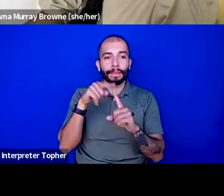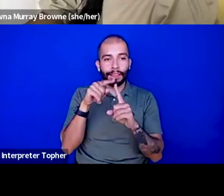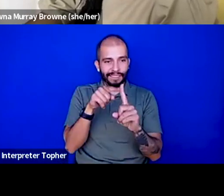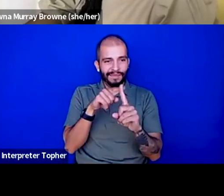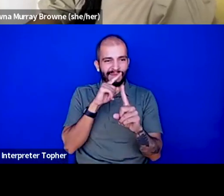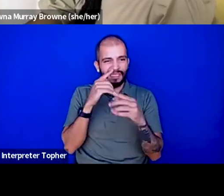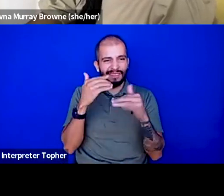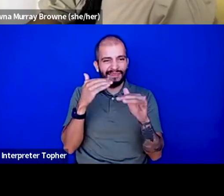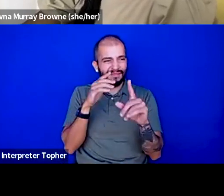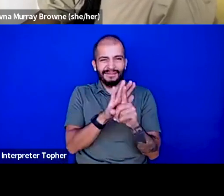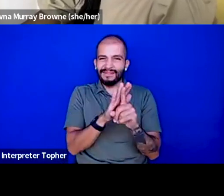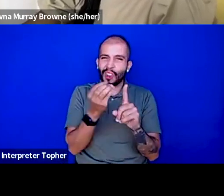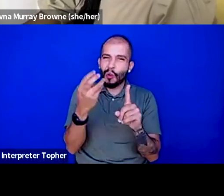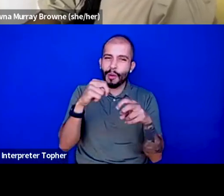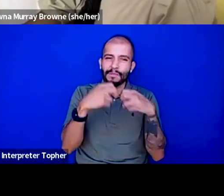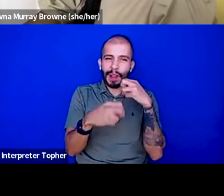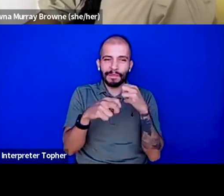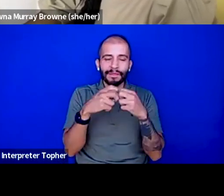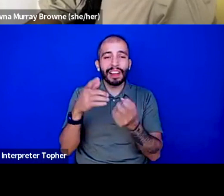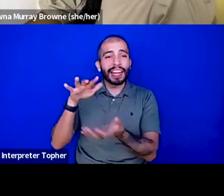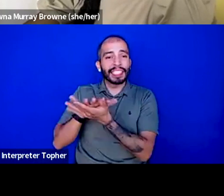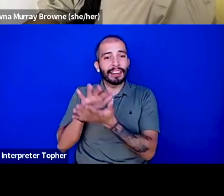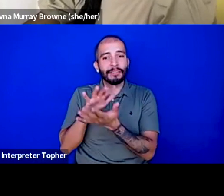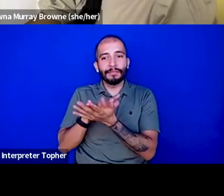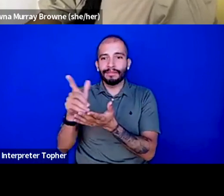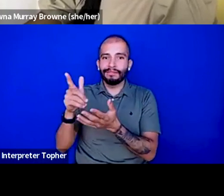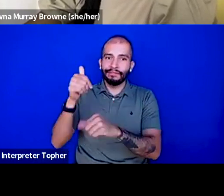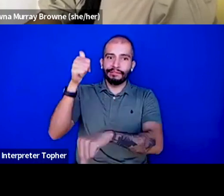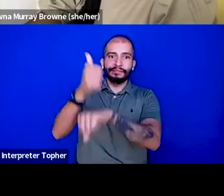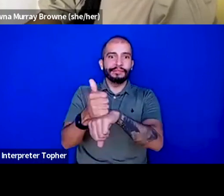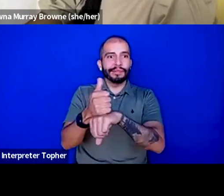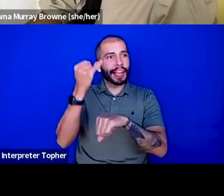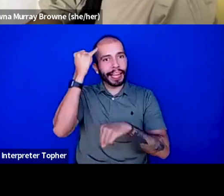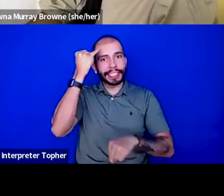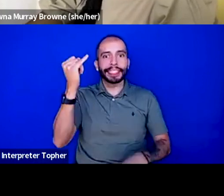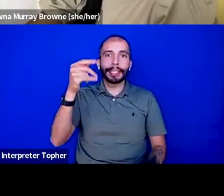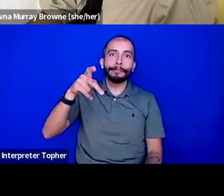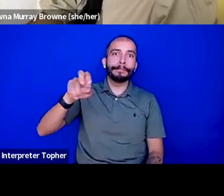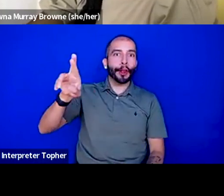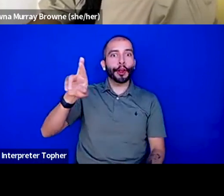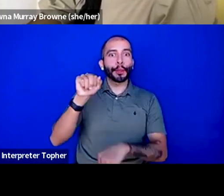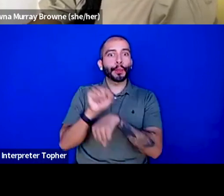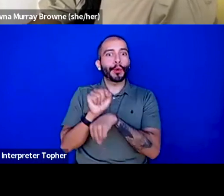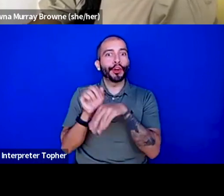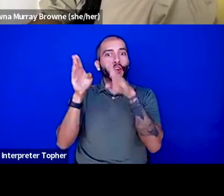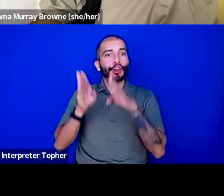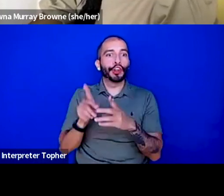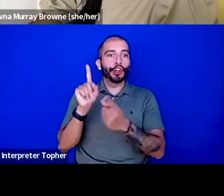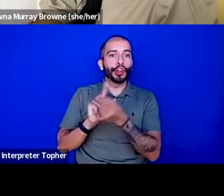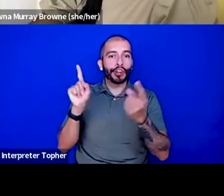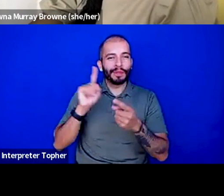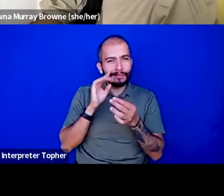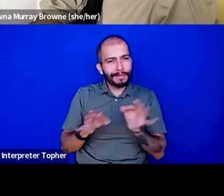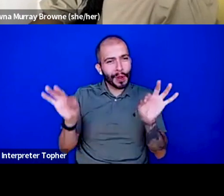the idea of a peer worker. I think that's really important to talk about. Also because the peer worker is never the person with